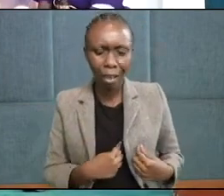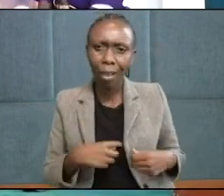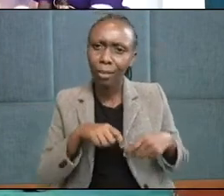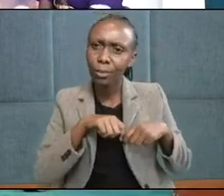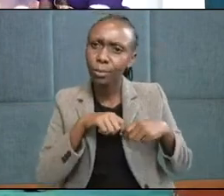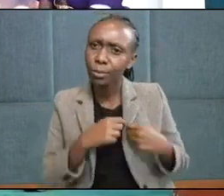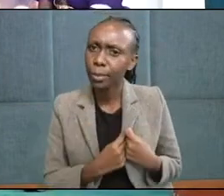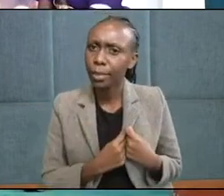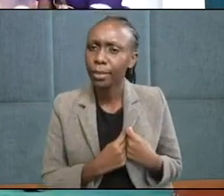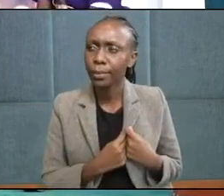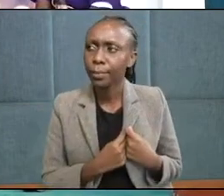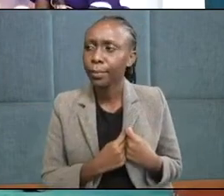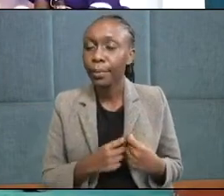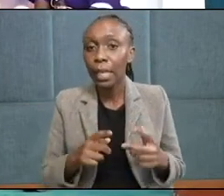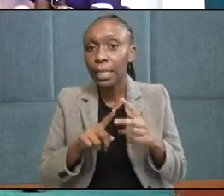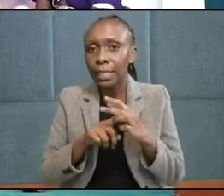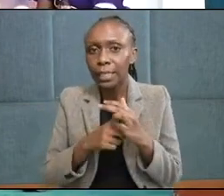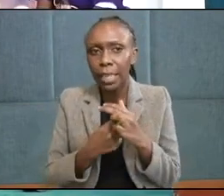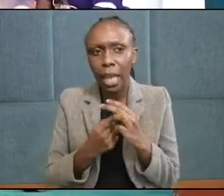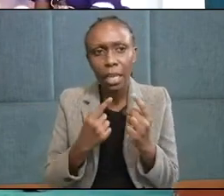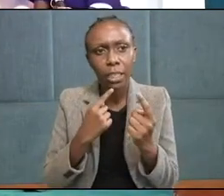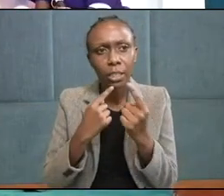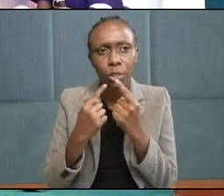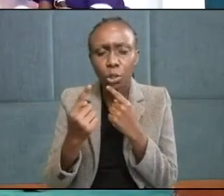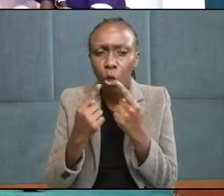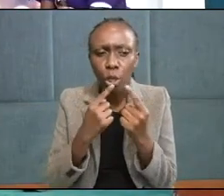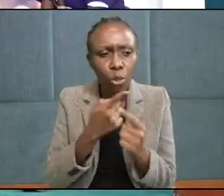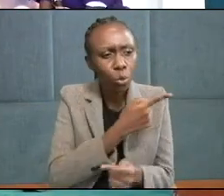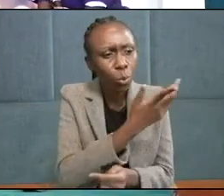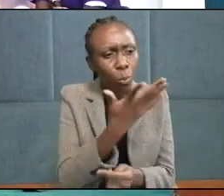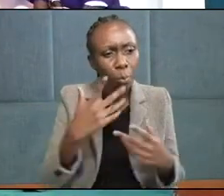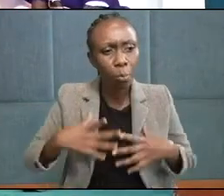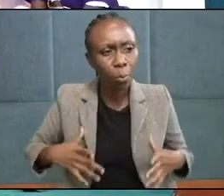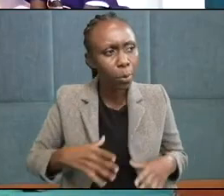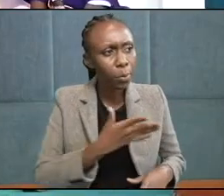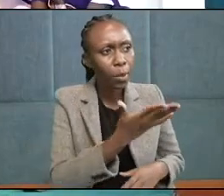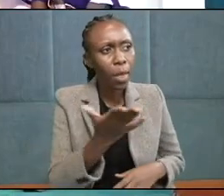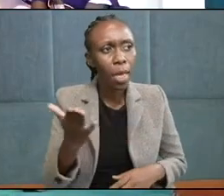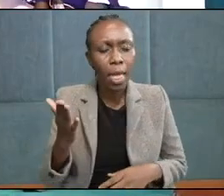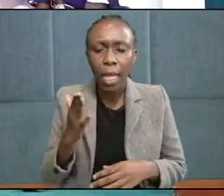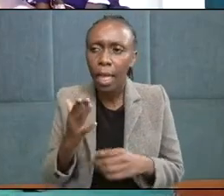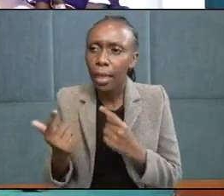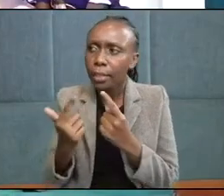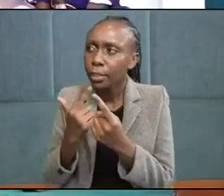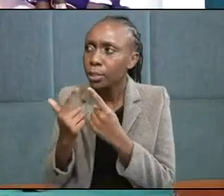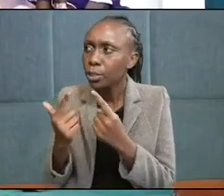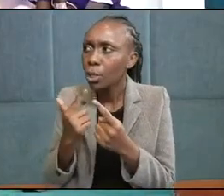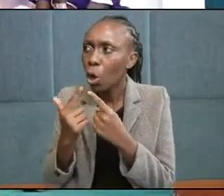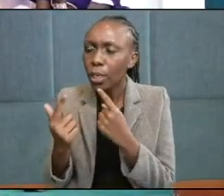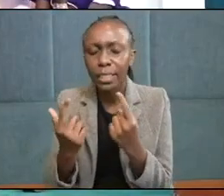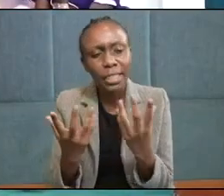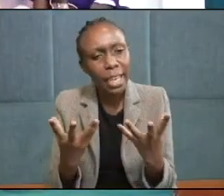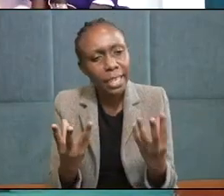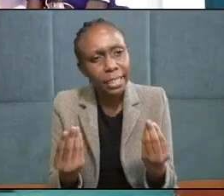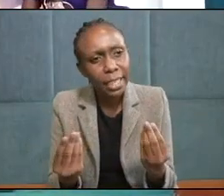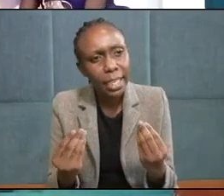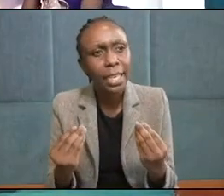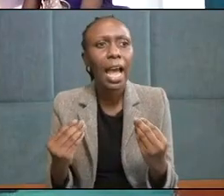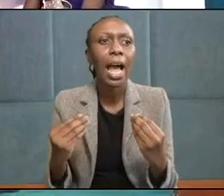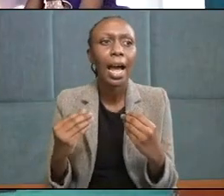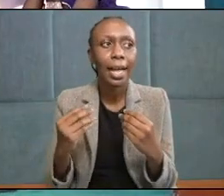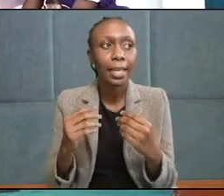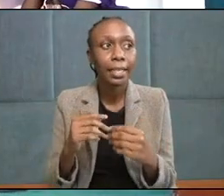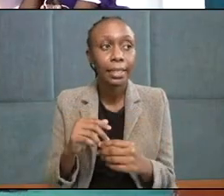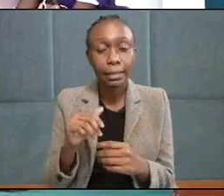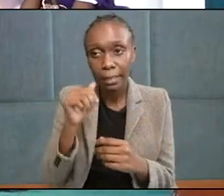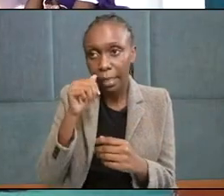very troubled, and he started speaking to these people, and he reasoned with them gently and nicely.